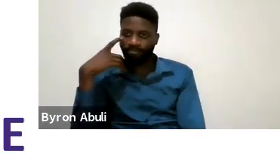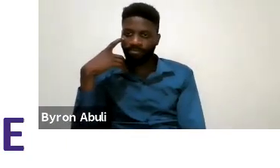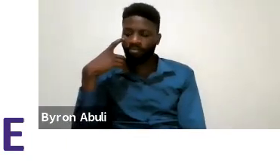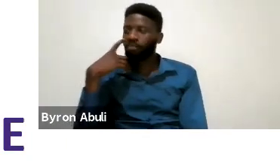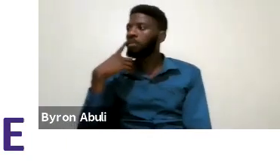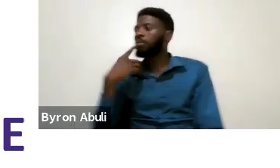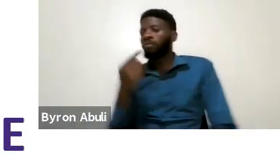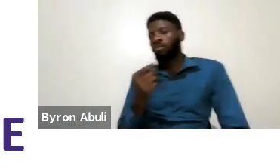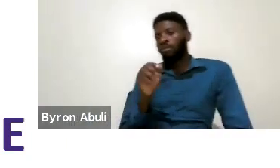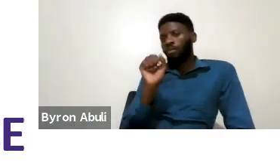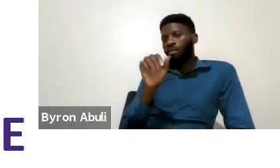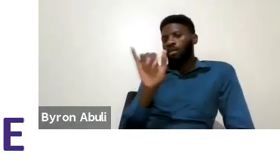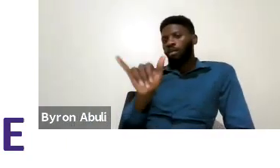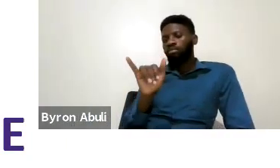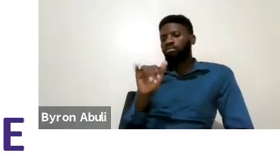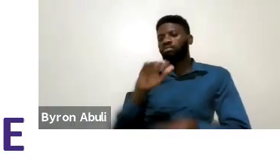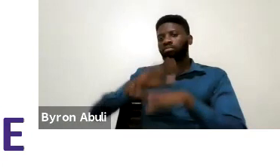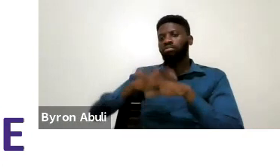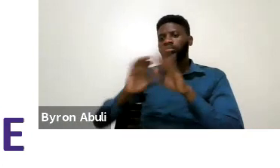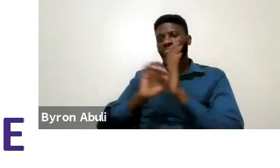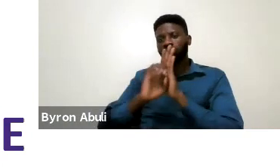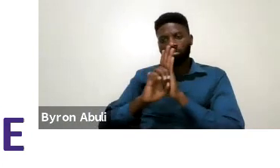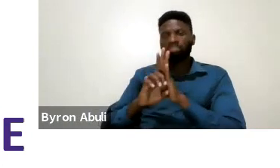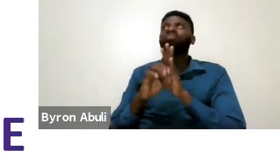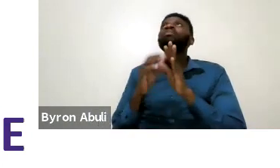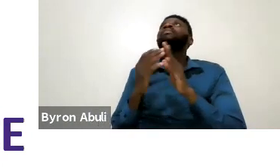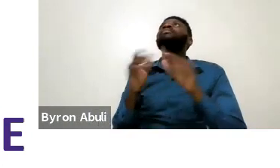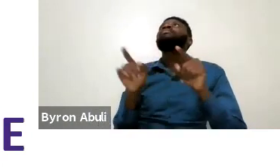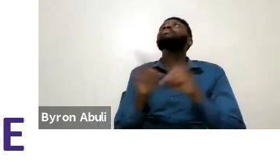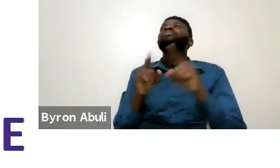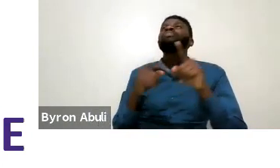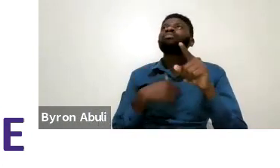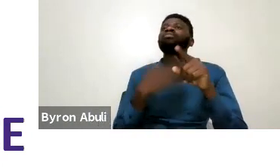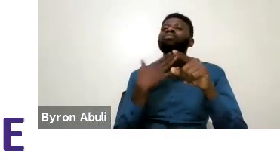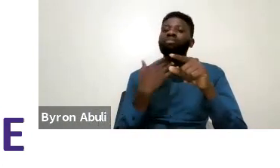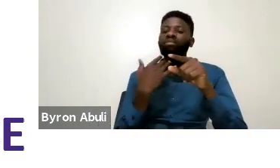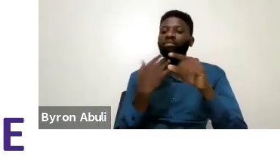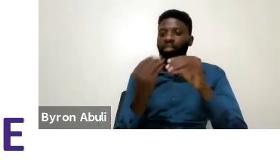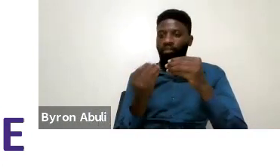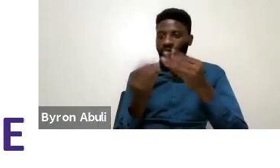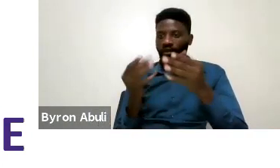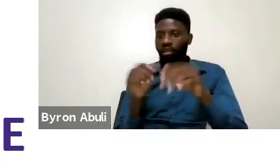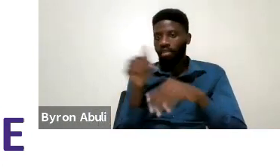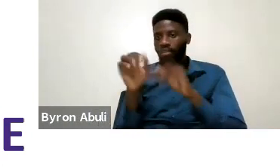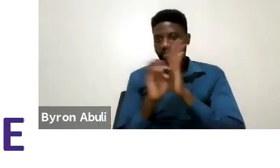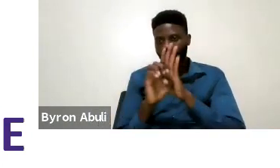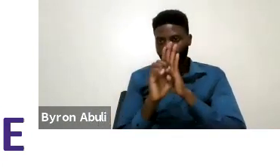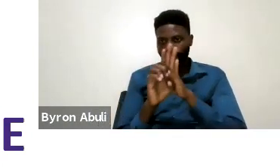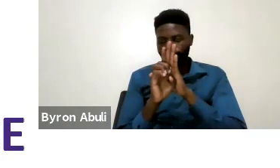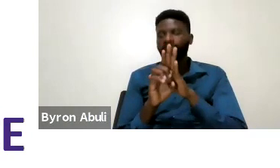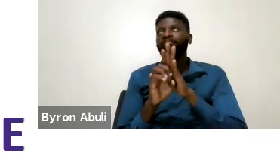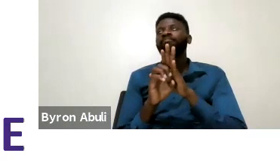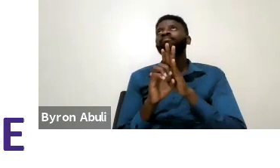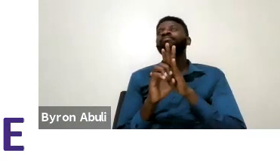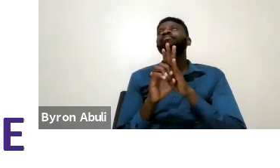Yeah, that is a good example. And I just want to give you another example of a nurse. I